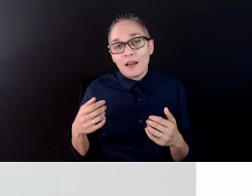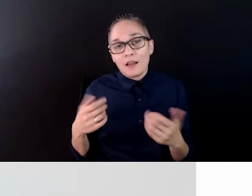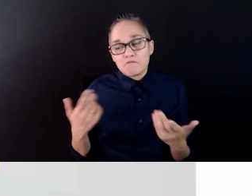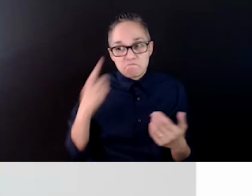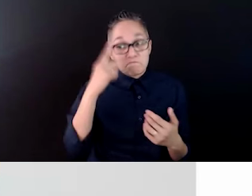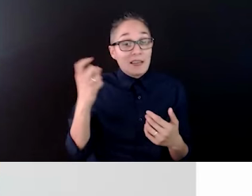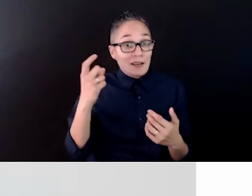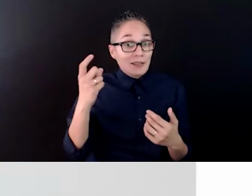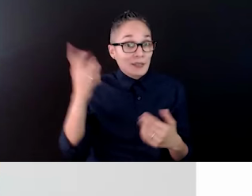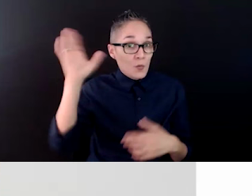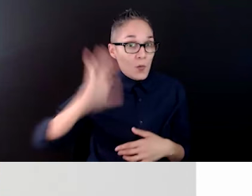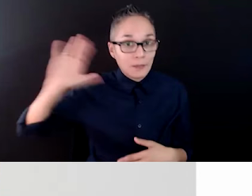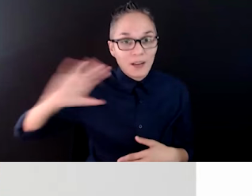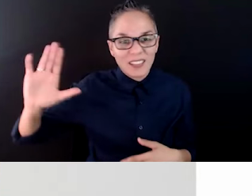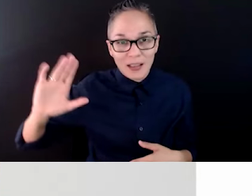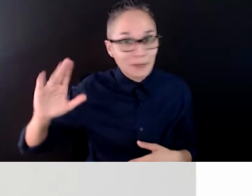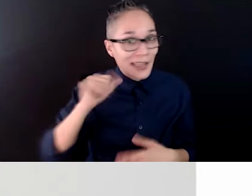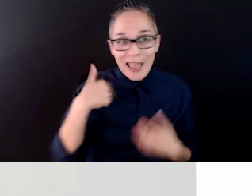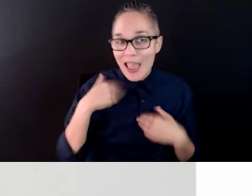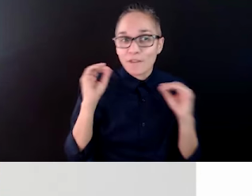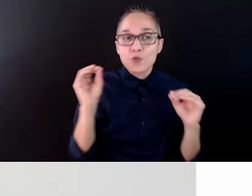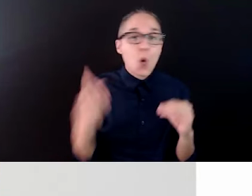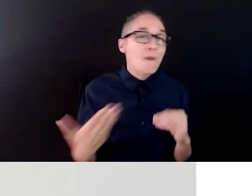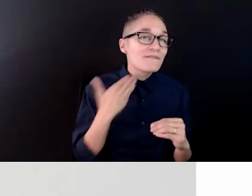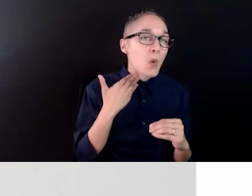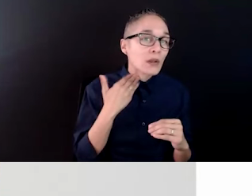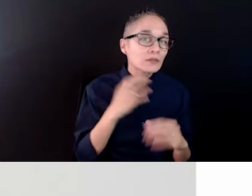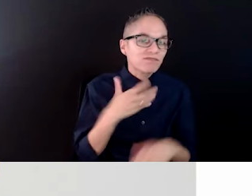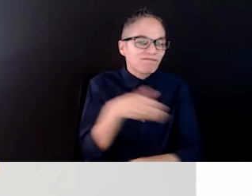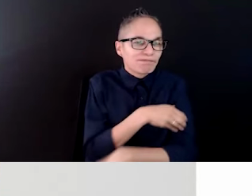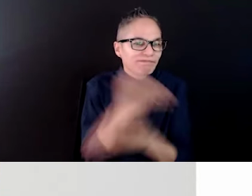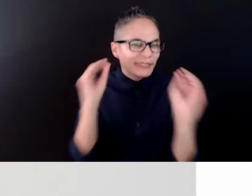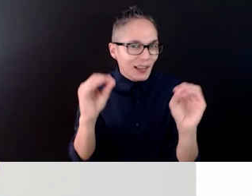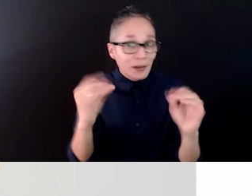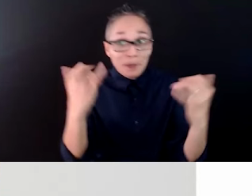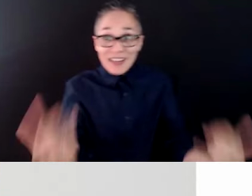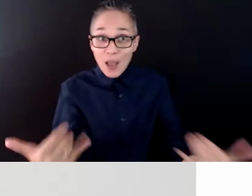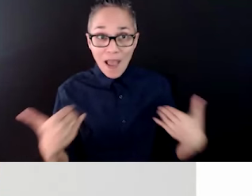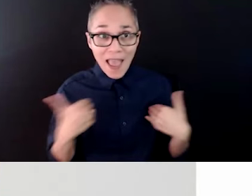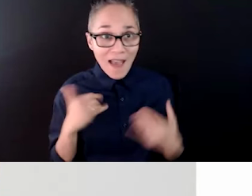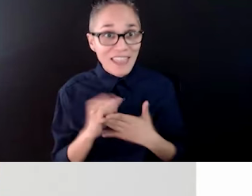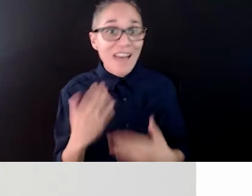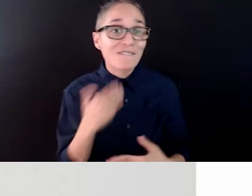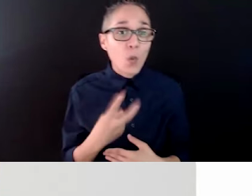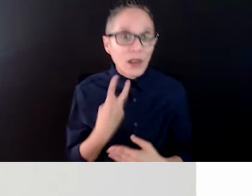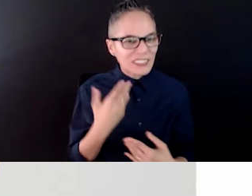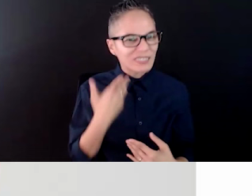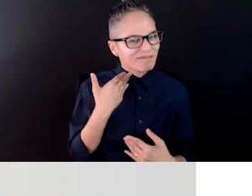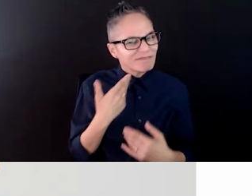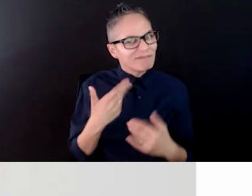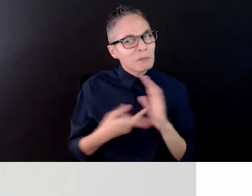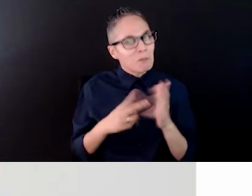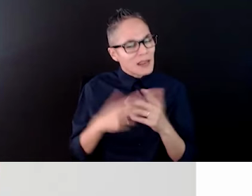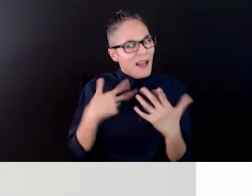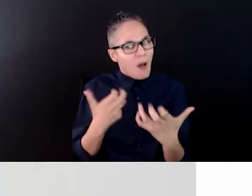once upon a time, I didn't have a voice. And so now that I do, I want to be that voice for those people that still haven't found it yet. So I